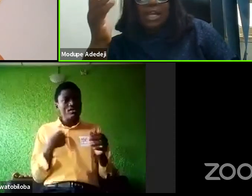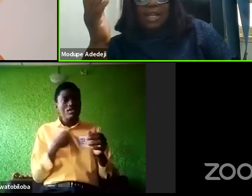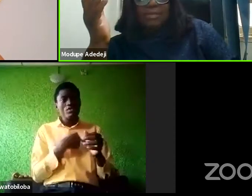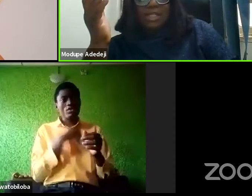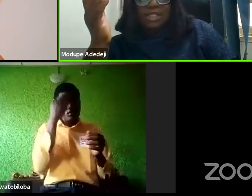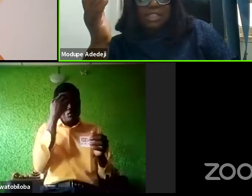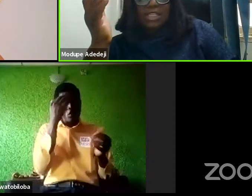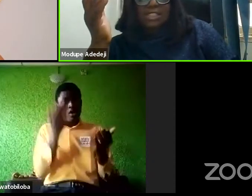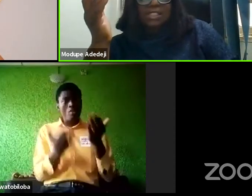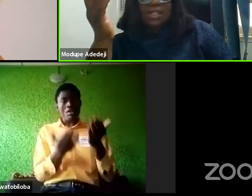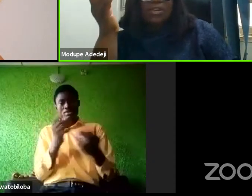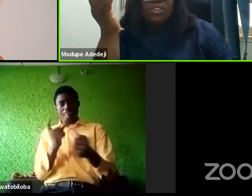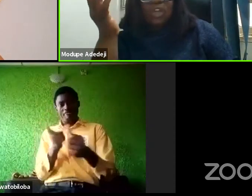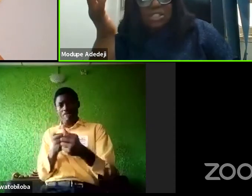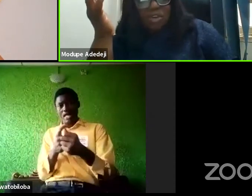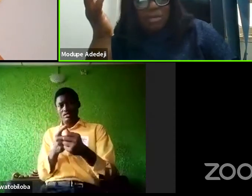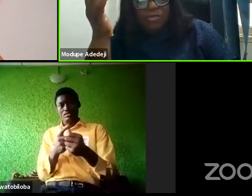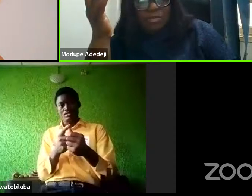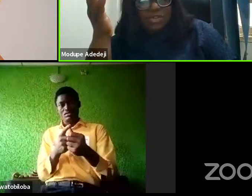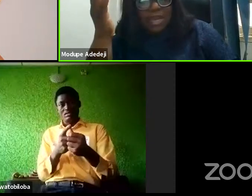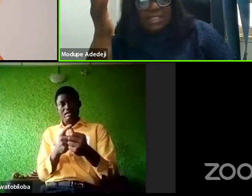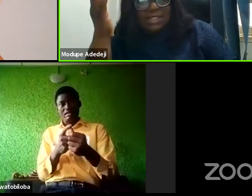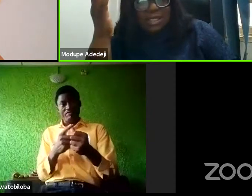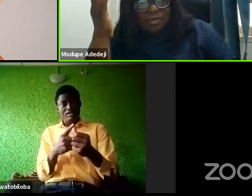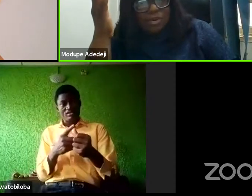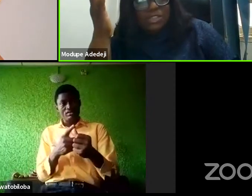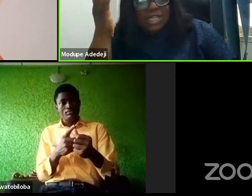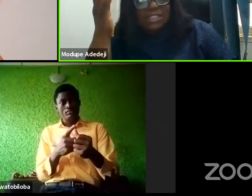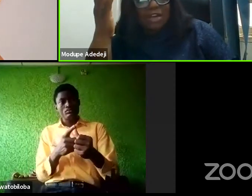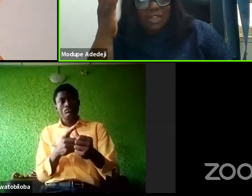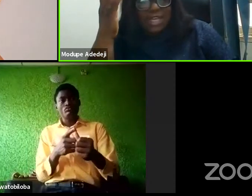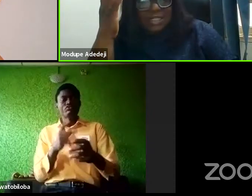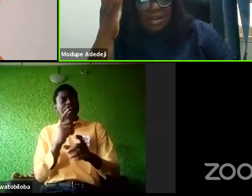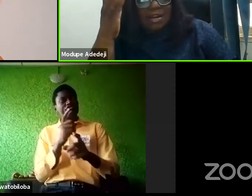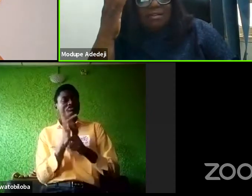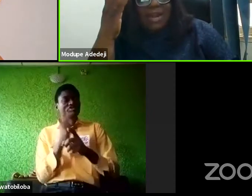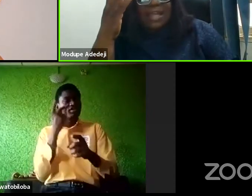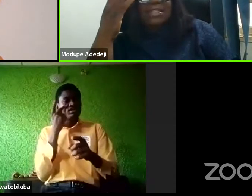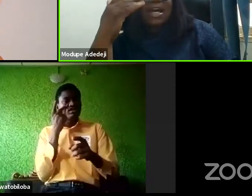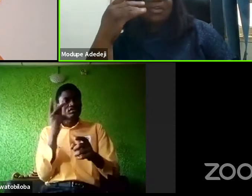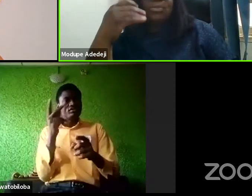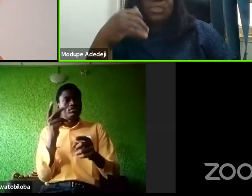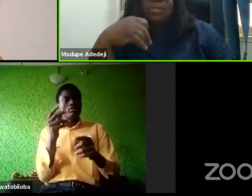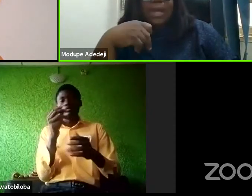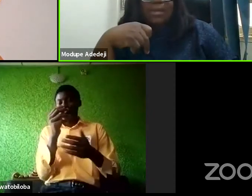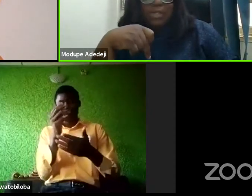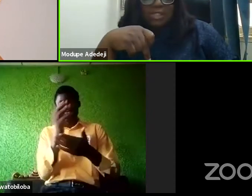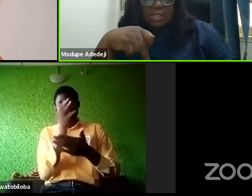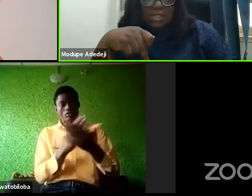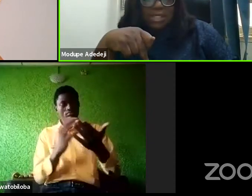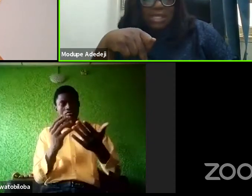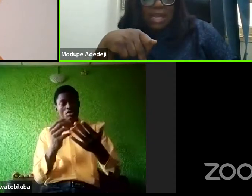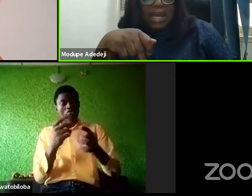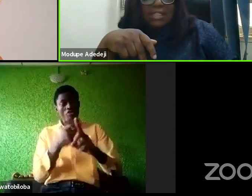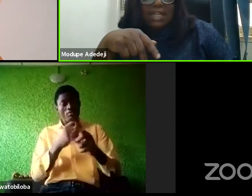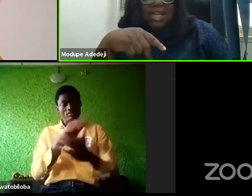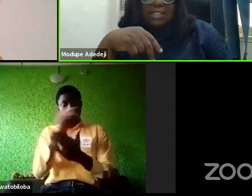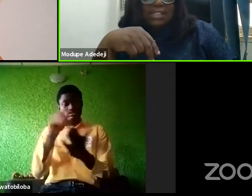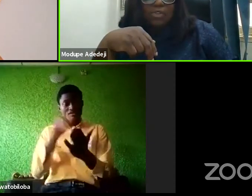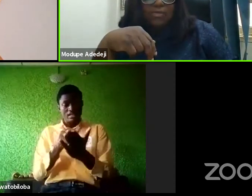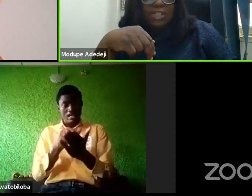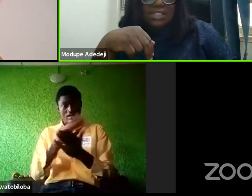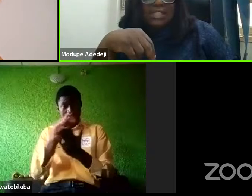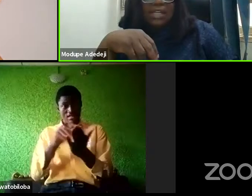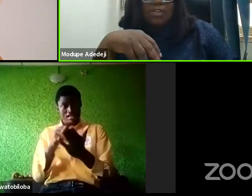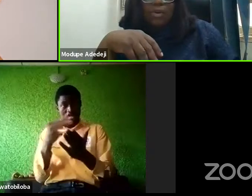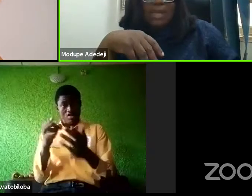some heat just coming from the center of the head, right down to the belly button. And the next